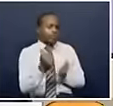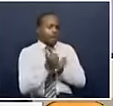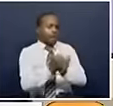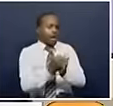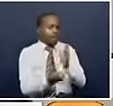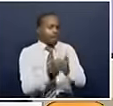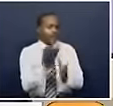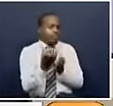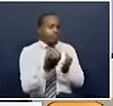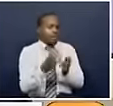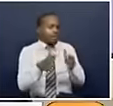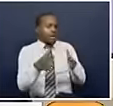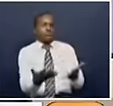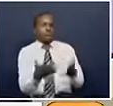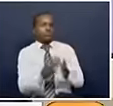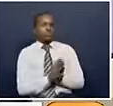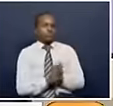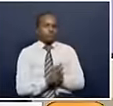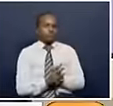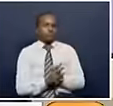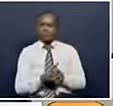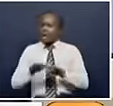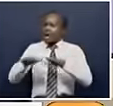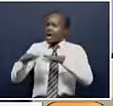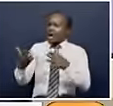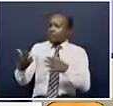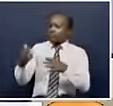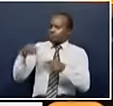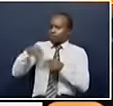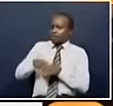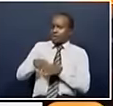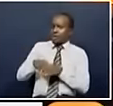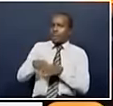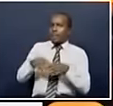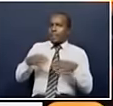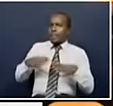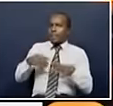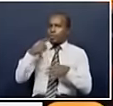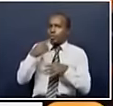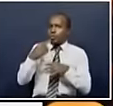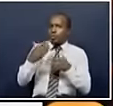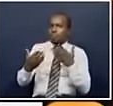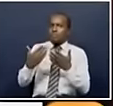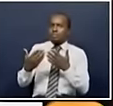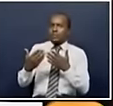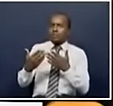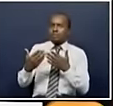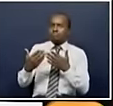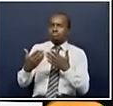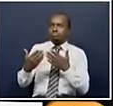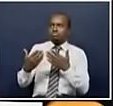business along the skill they acquired? How do you accommodate the graduates, those who perhaps went back to back from